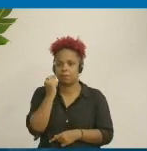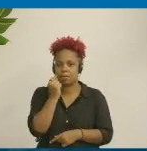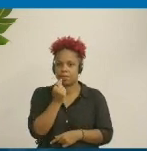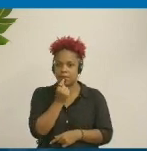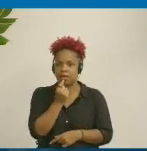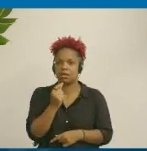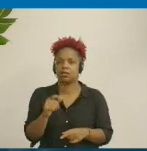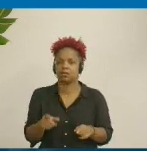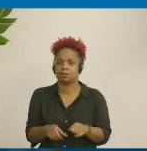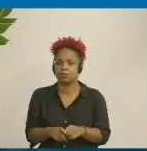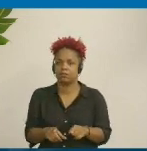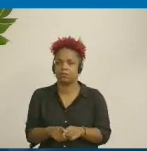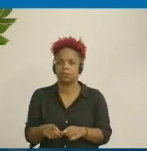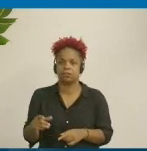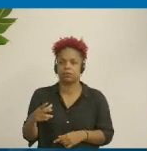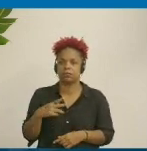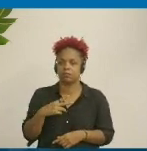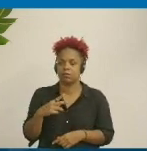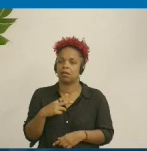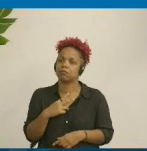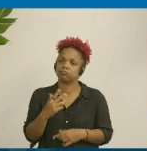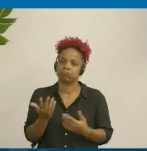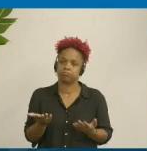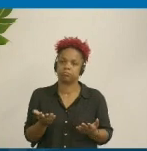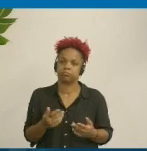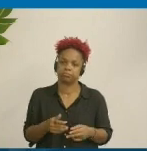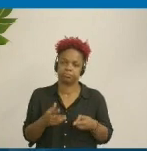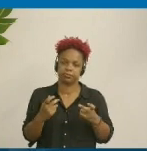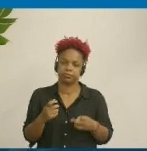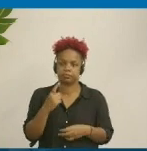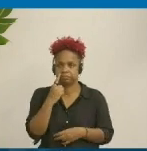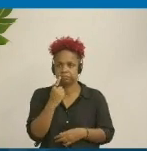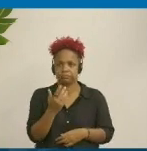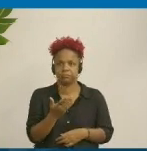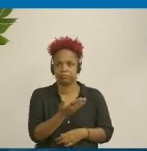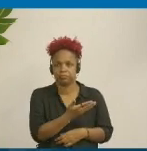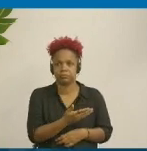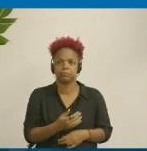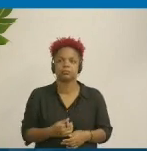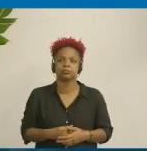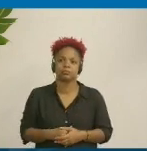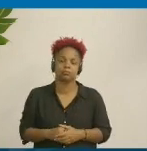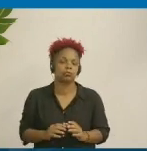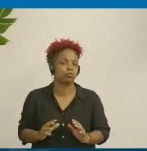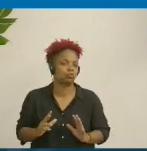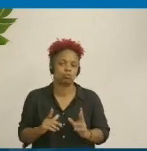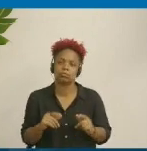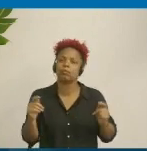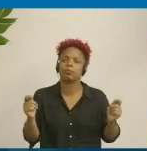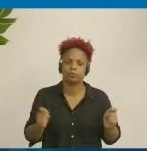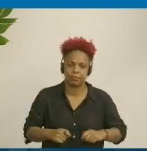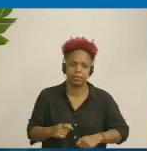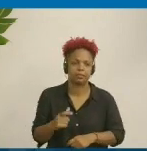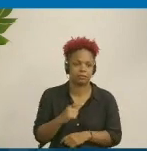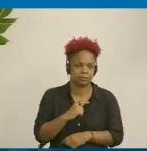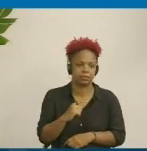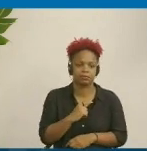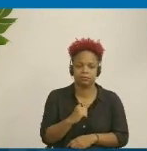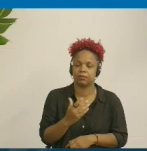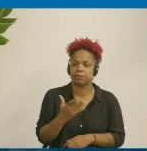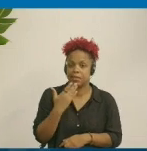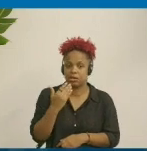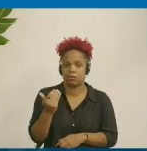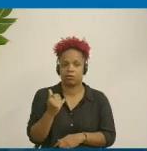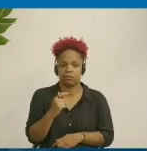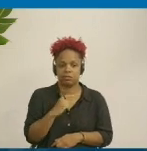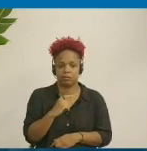This approach will provide a concrete impact in the rural area, a better understanding and ownership of sustainable development by